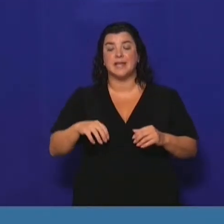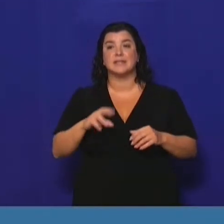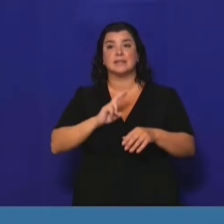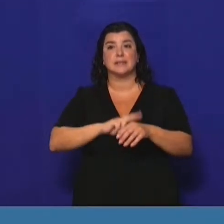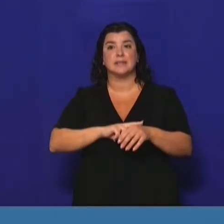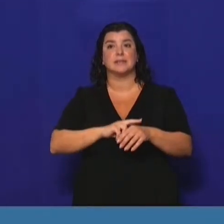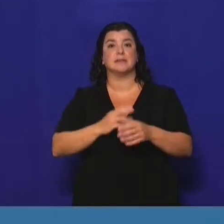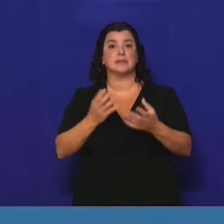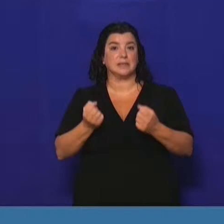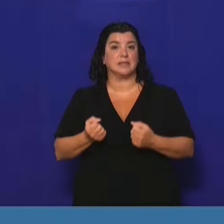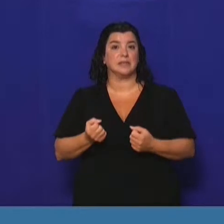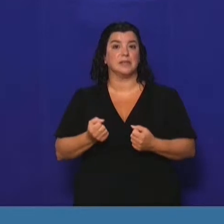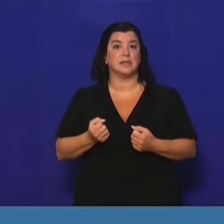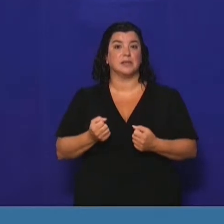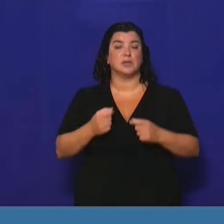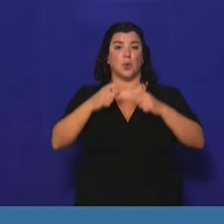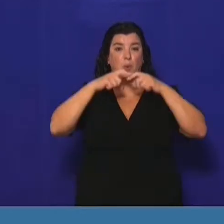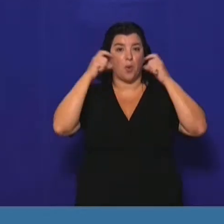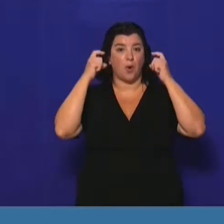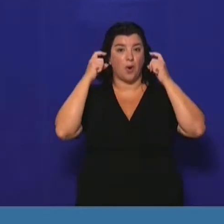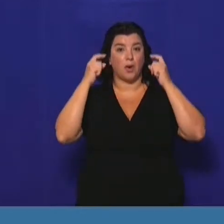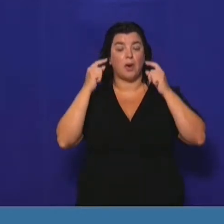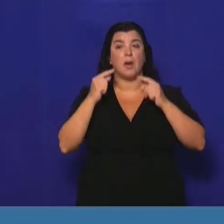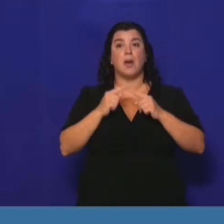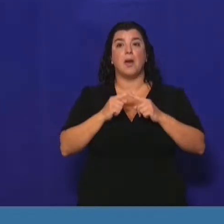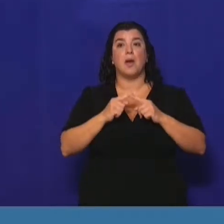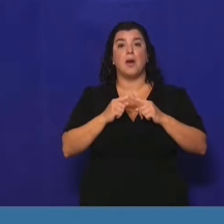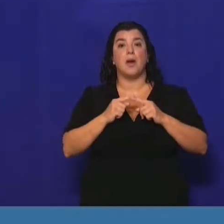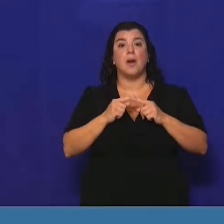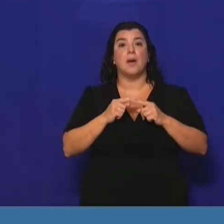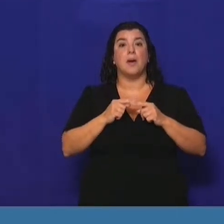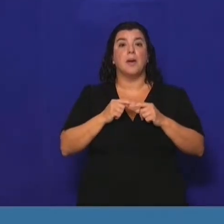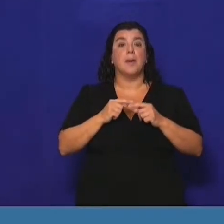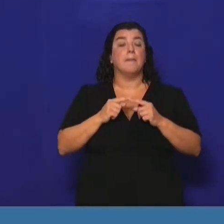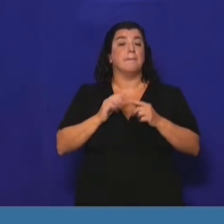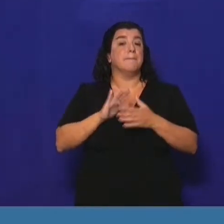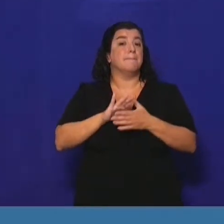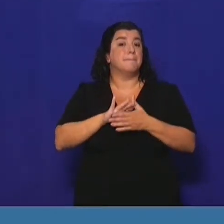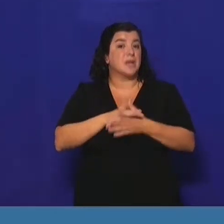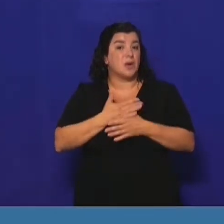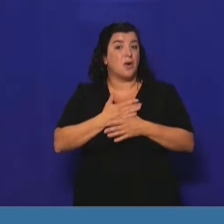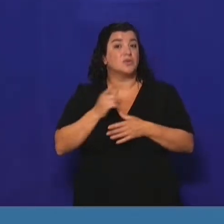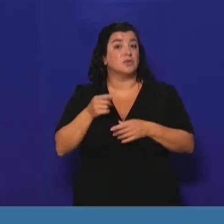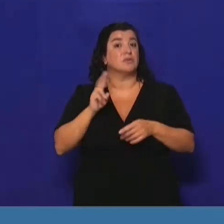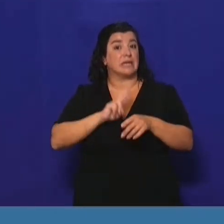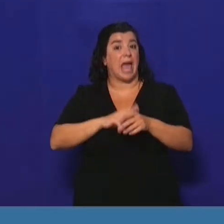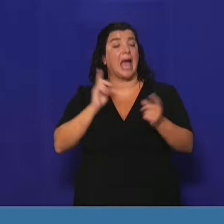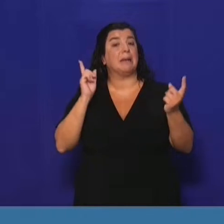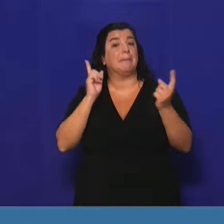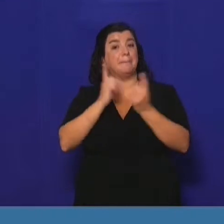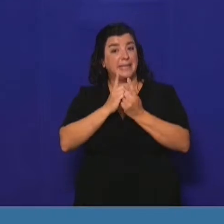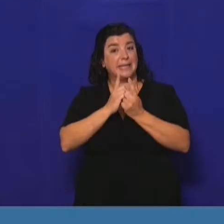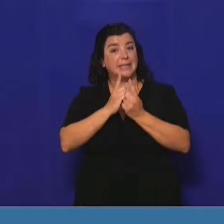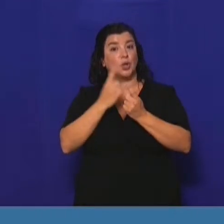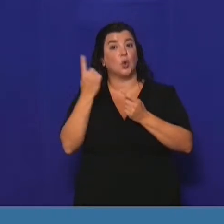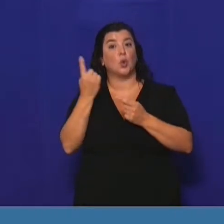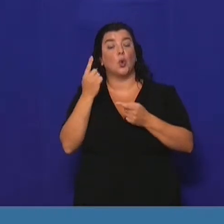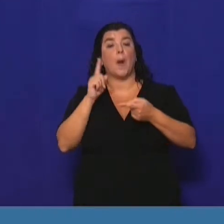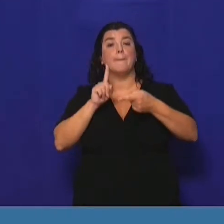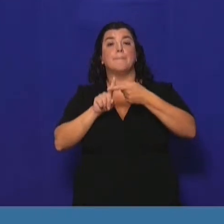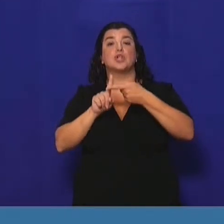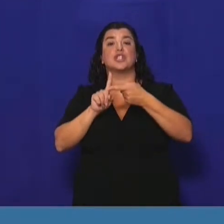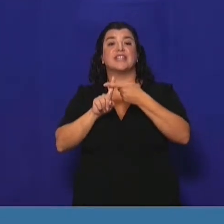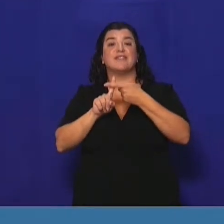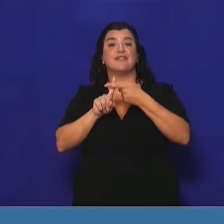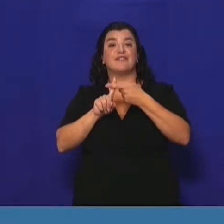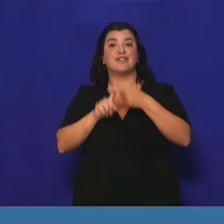appeal for everyone to wear a mask when they are outside because you can meet someone who will be COVID positive, who hasn't been tested